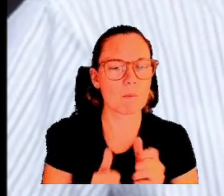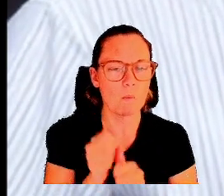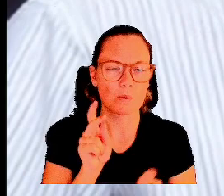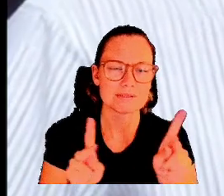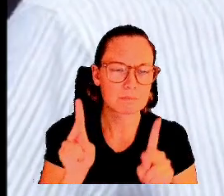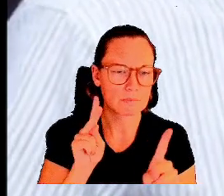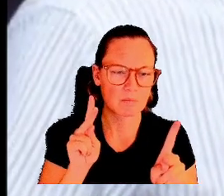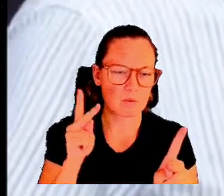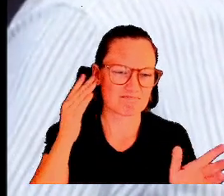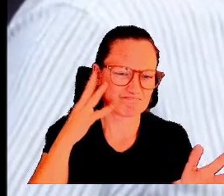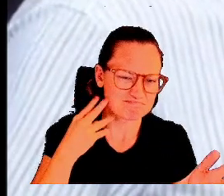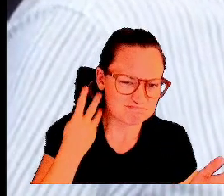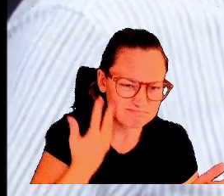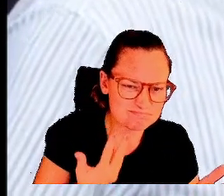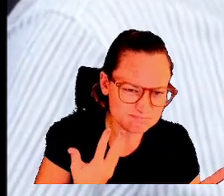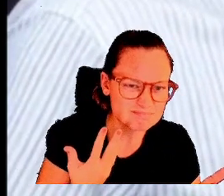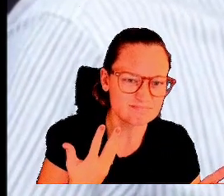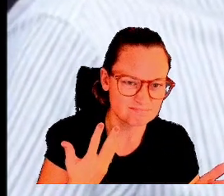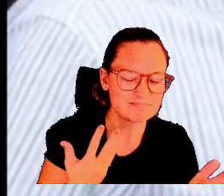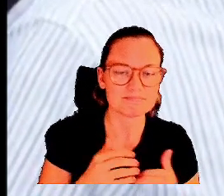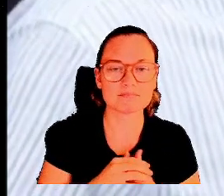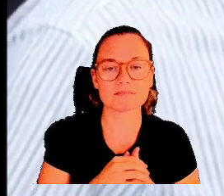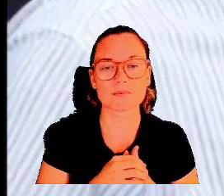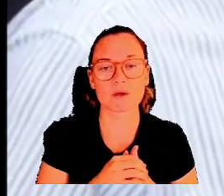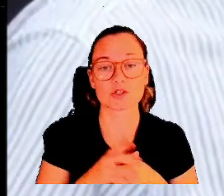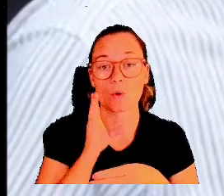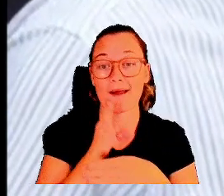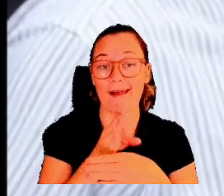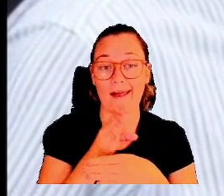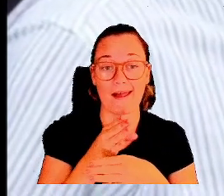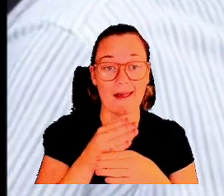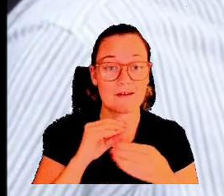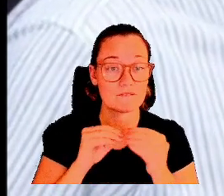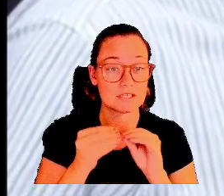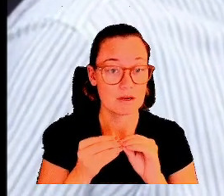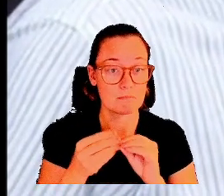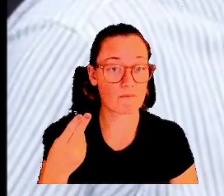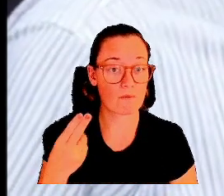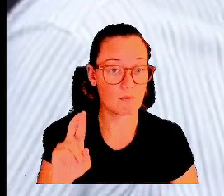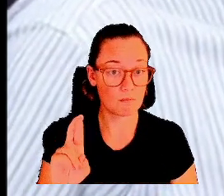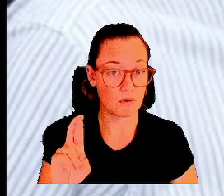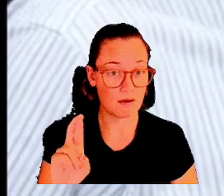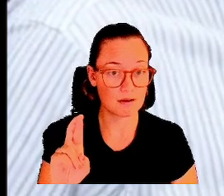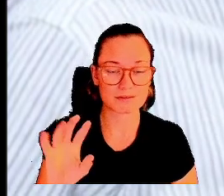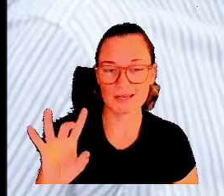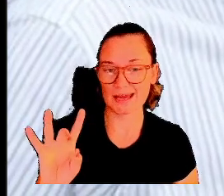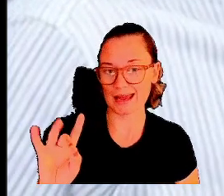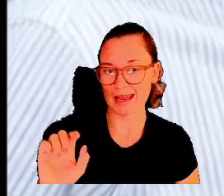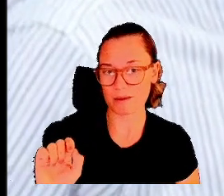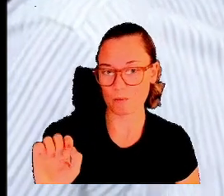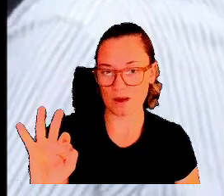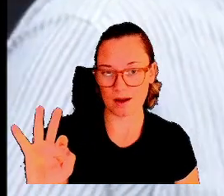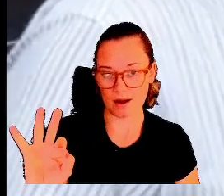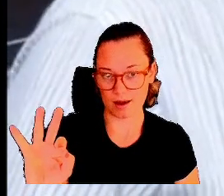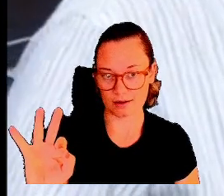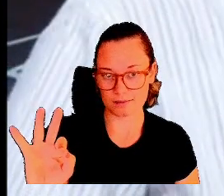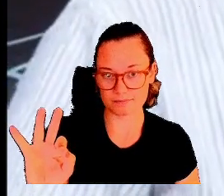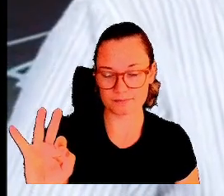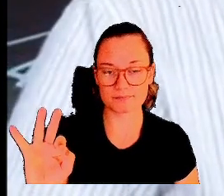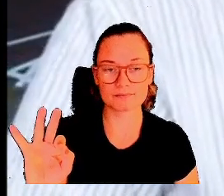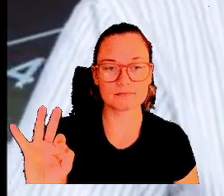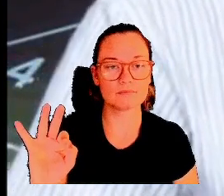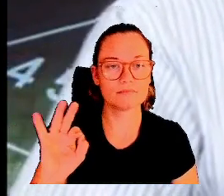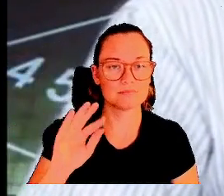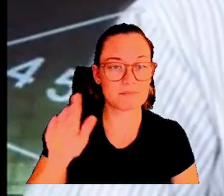up, divide by how many there are. So the average number of home runs is 8.9. The median, you don't need